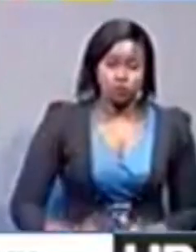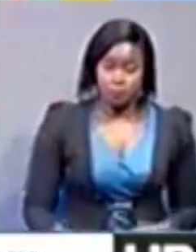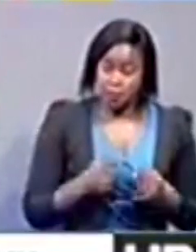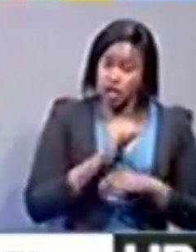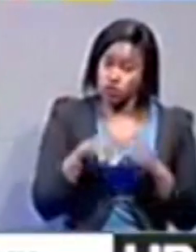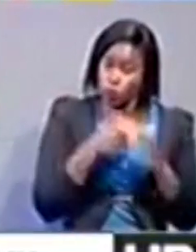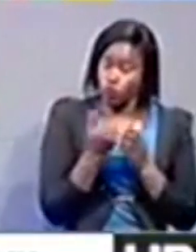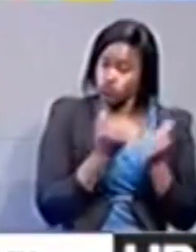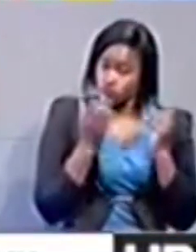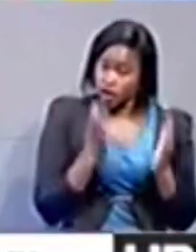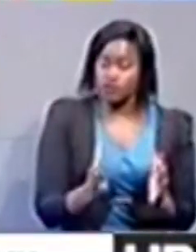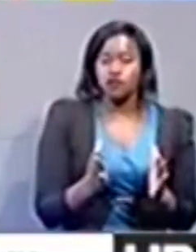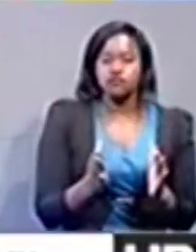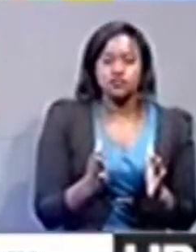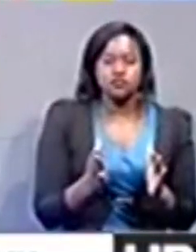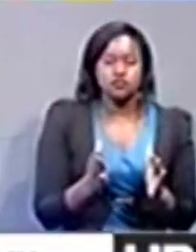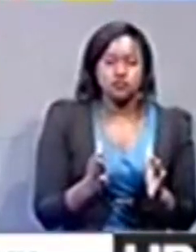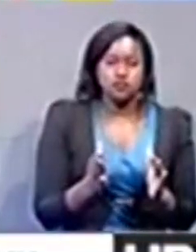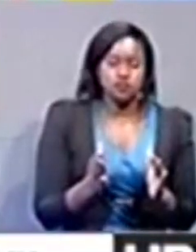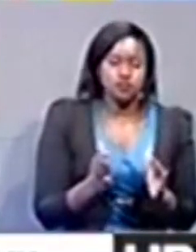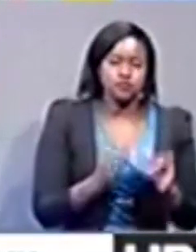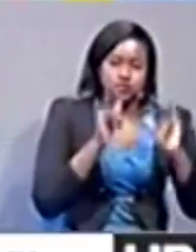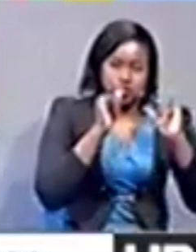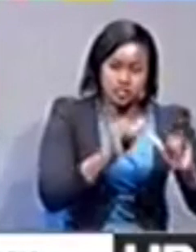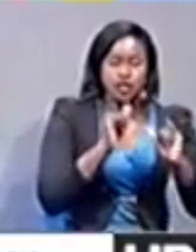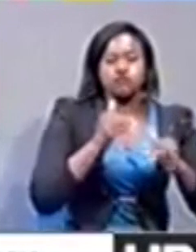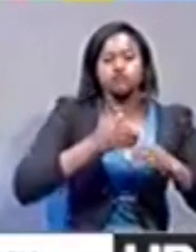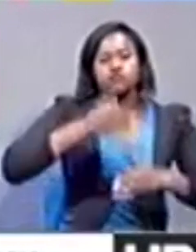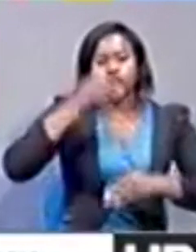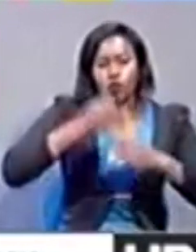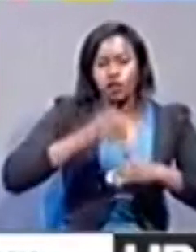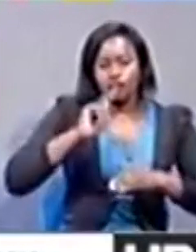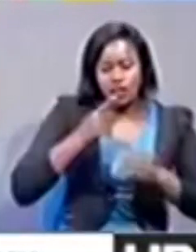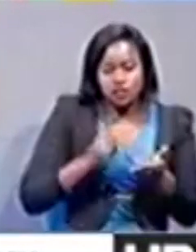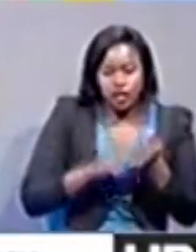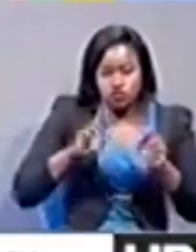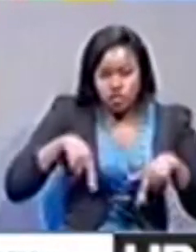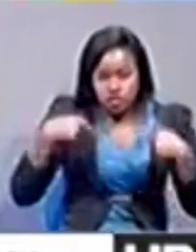would stay at the border until they get their results.